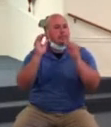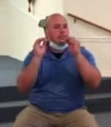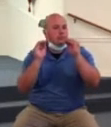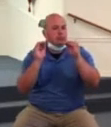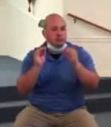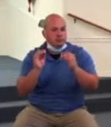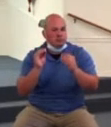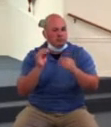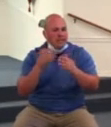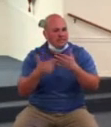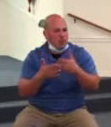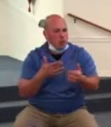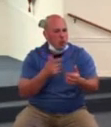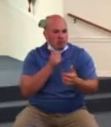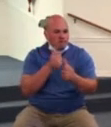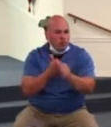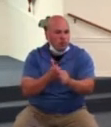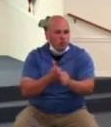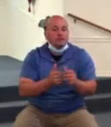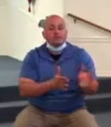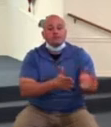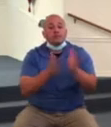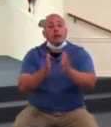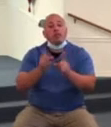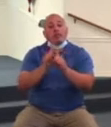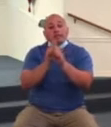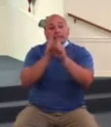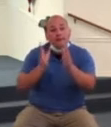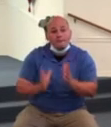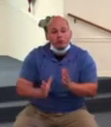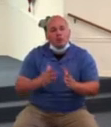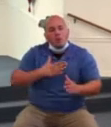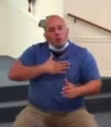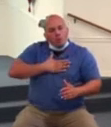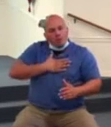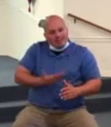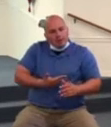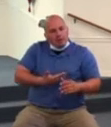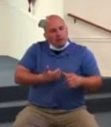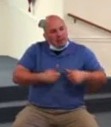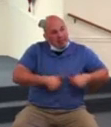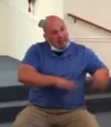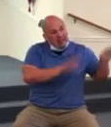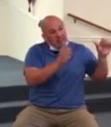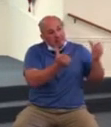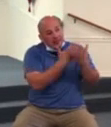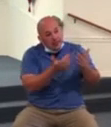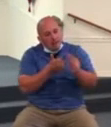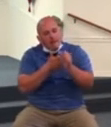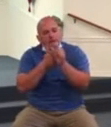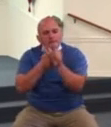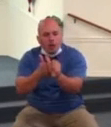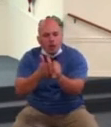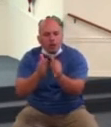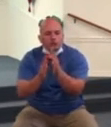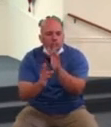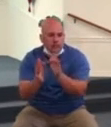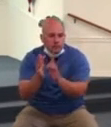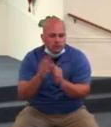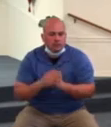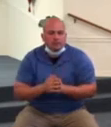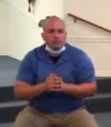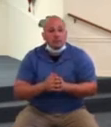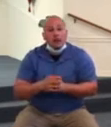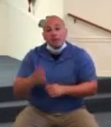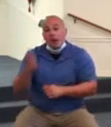the other apostles left all they had to follow Jesus. The blind man pursued Jesus with